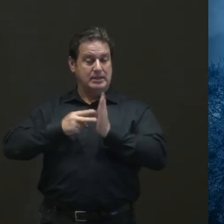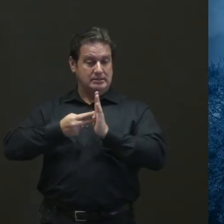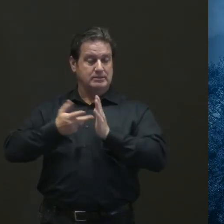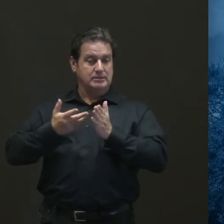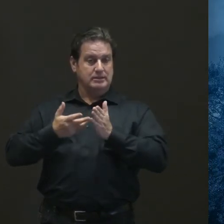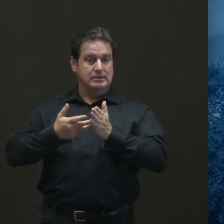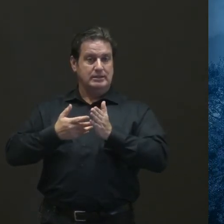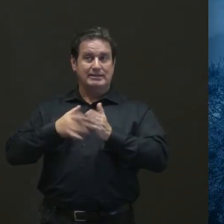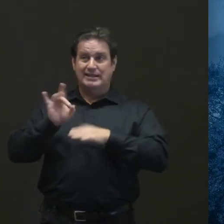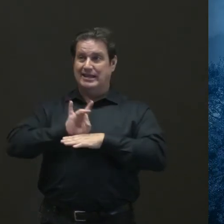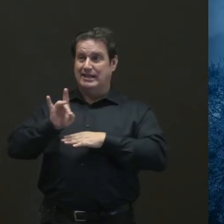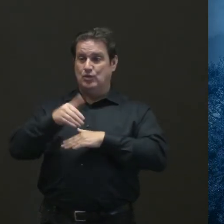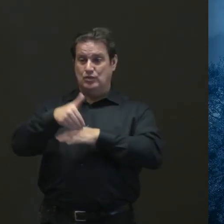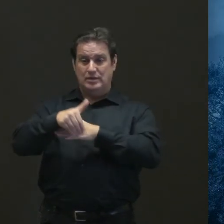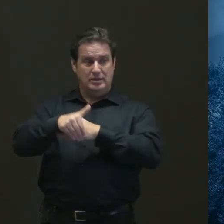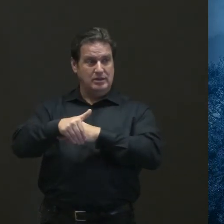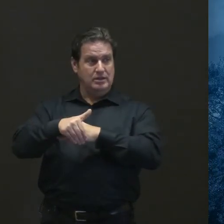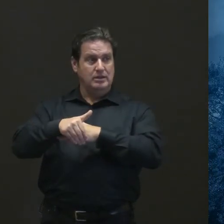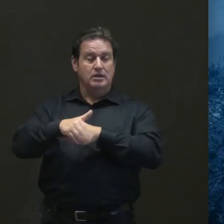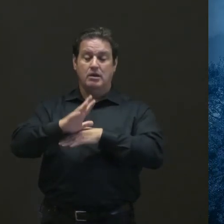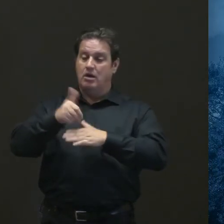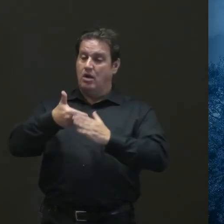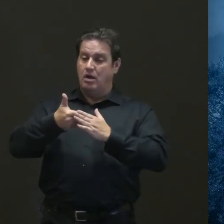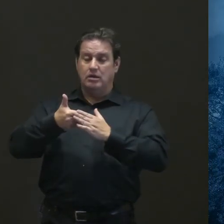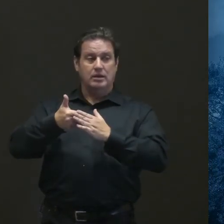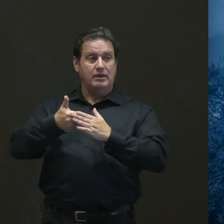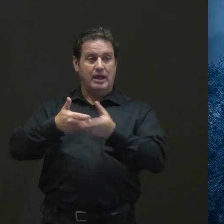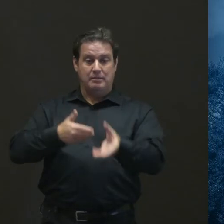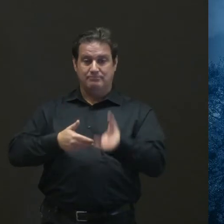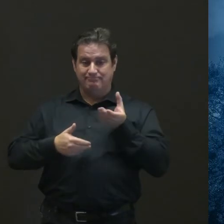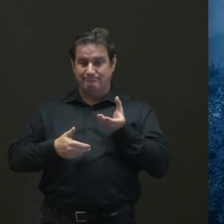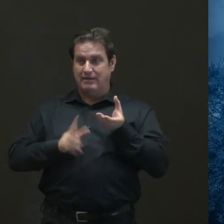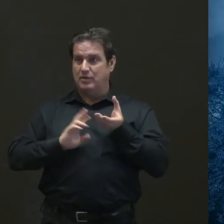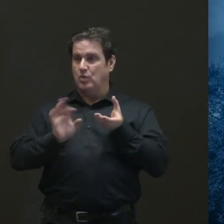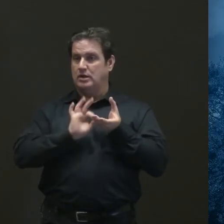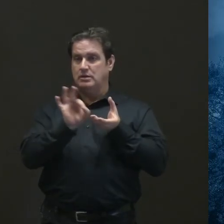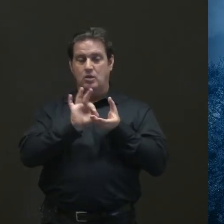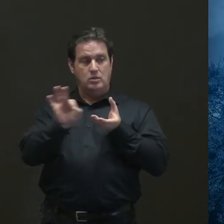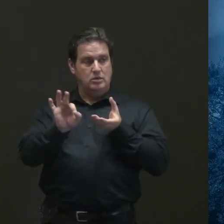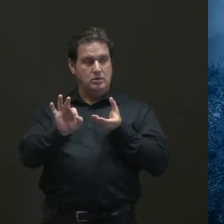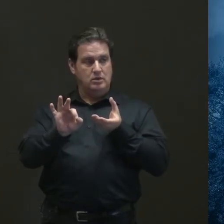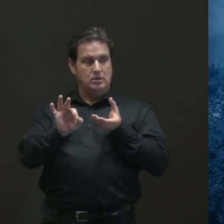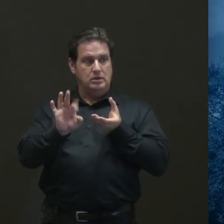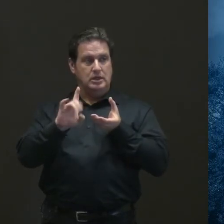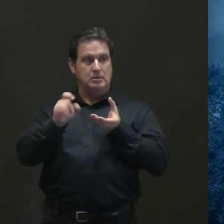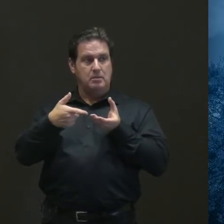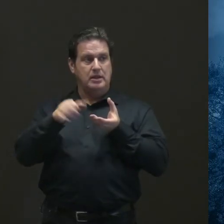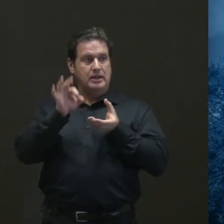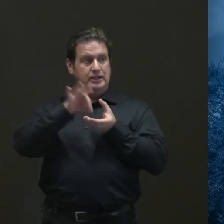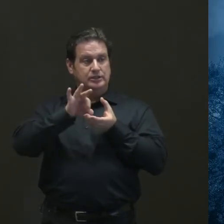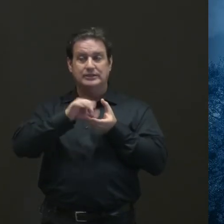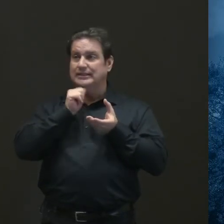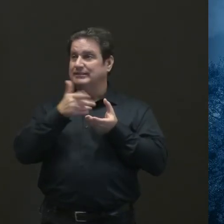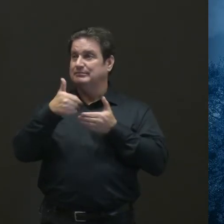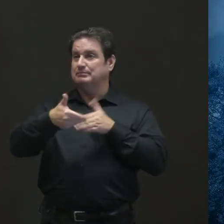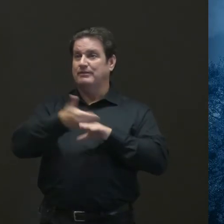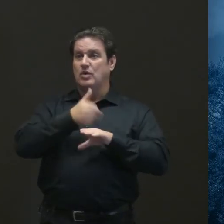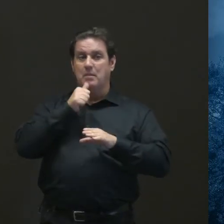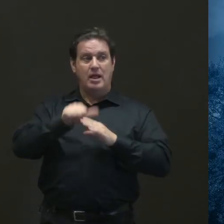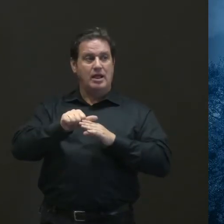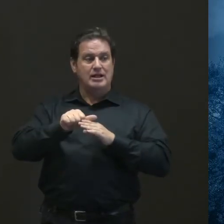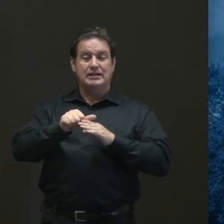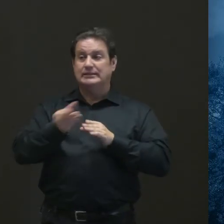meaning by 8 o'clock tonight, all primary ballots have to be in. the Department of Elections. If you didn't get it in by mail, you